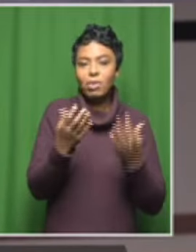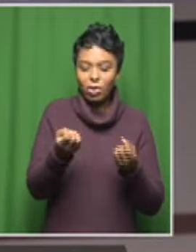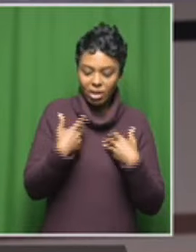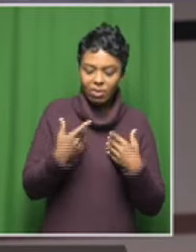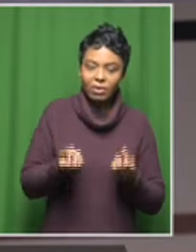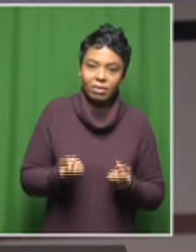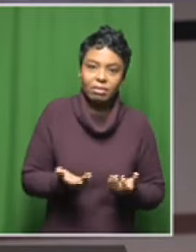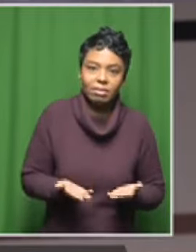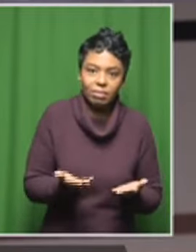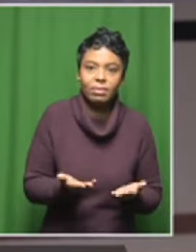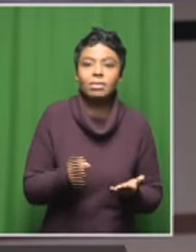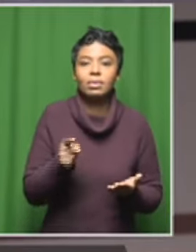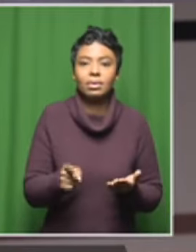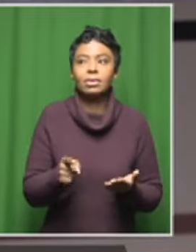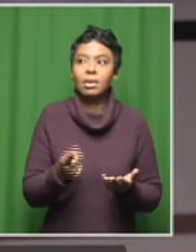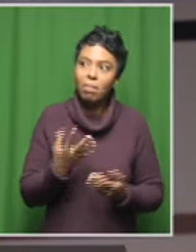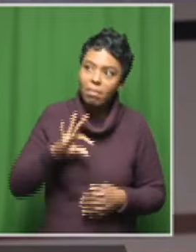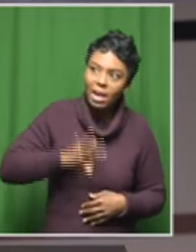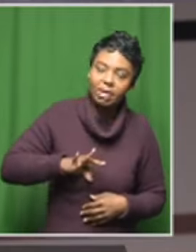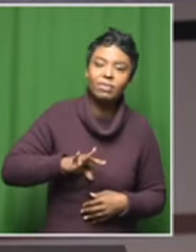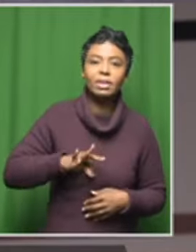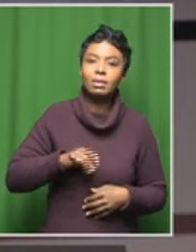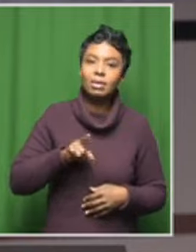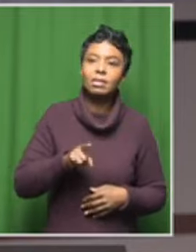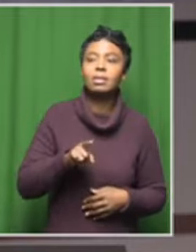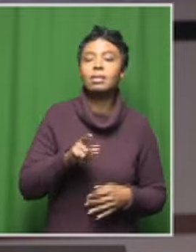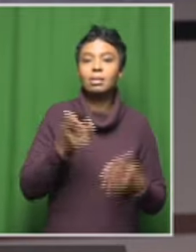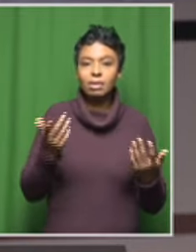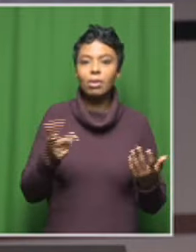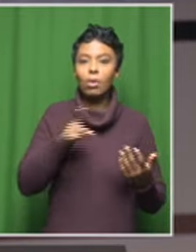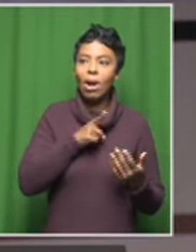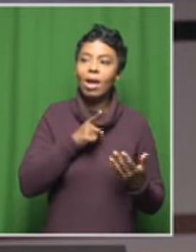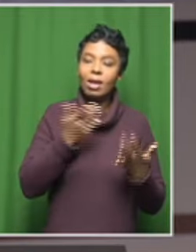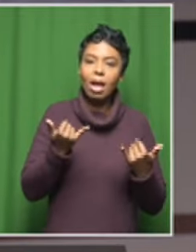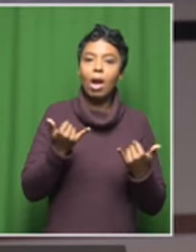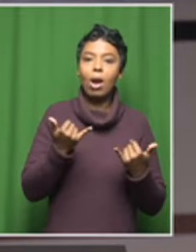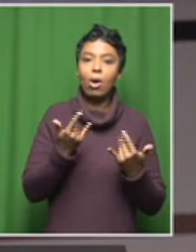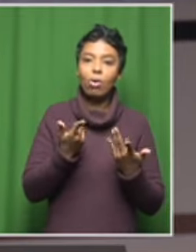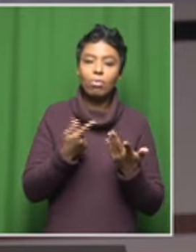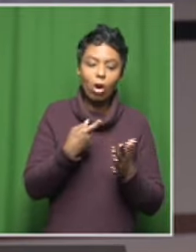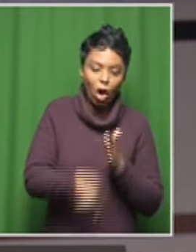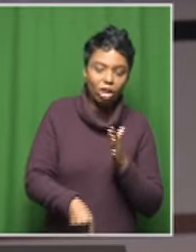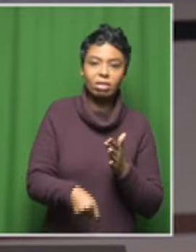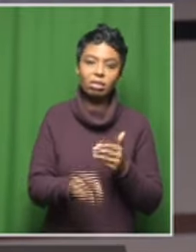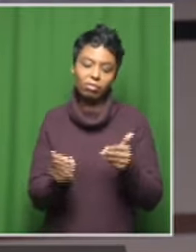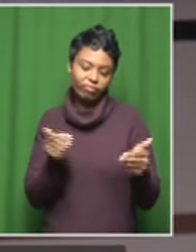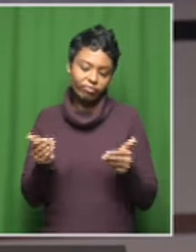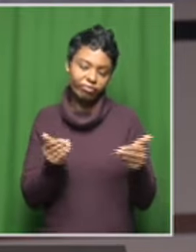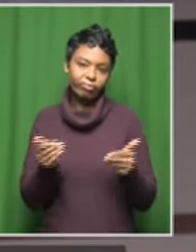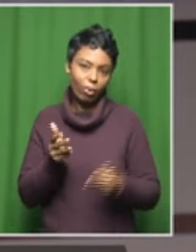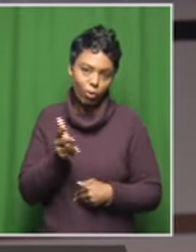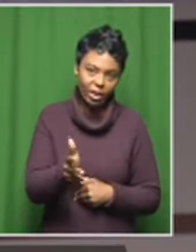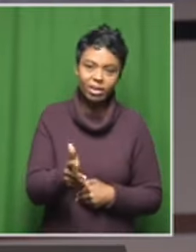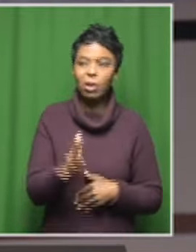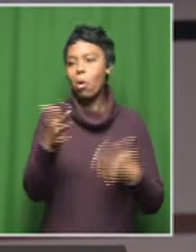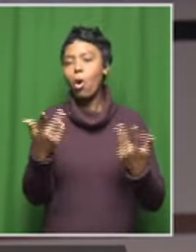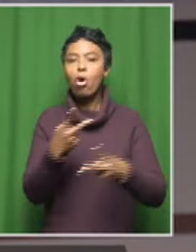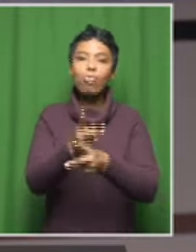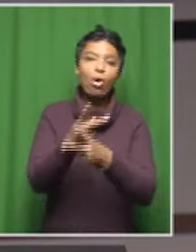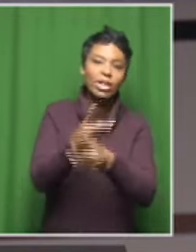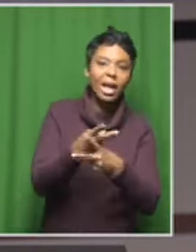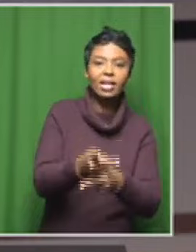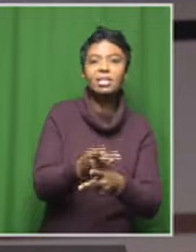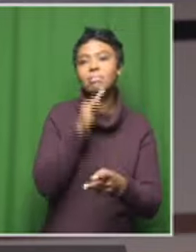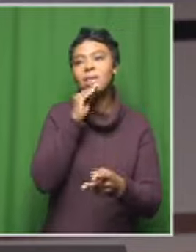service that we could benefit from, because we want to keep our administrative costs low, we can do that. If you have products that you want to